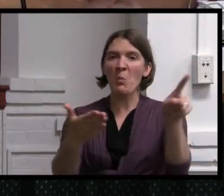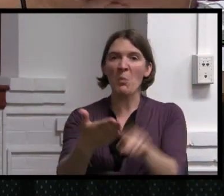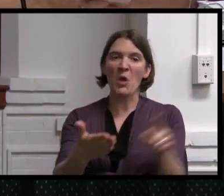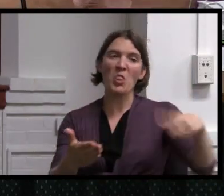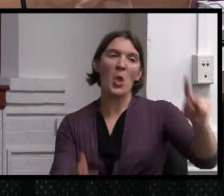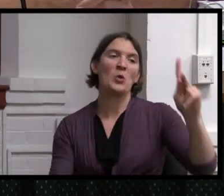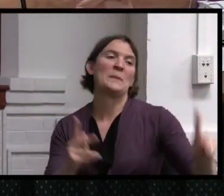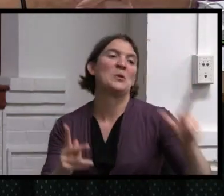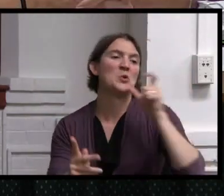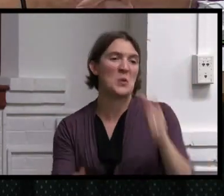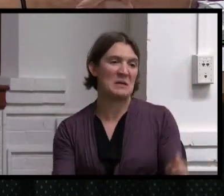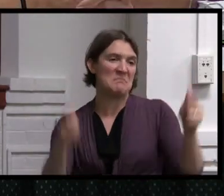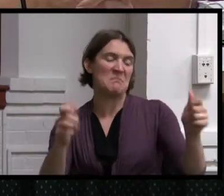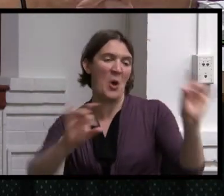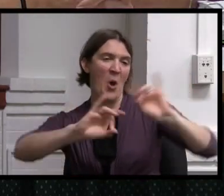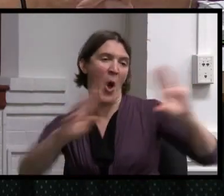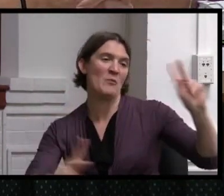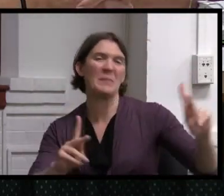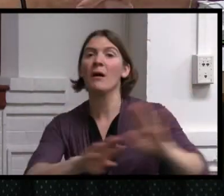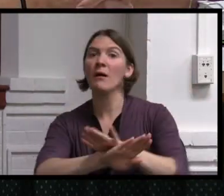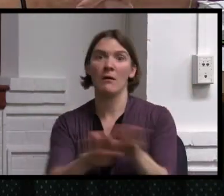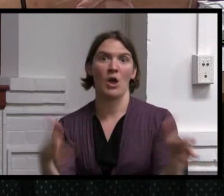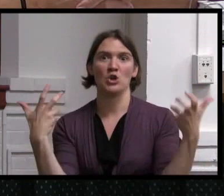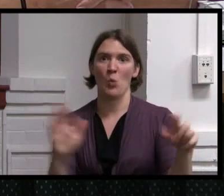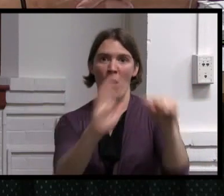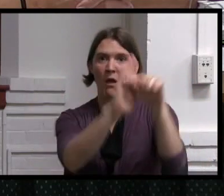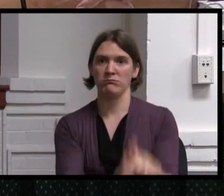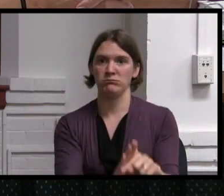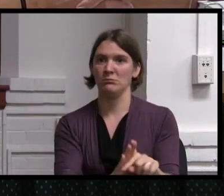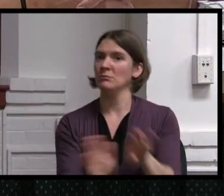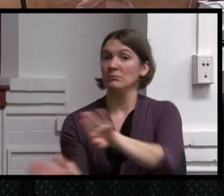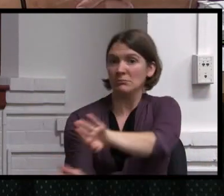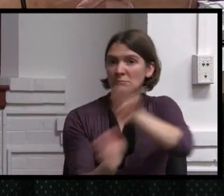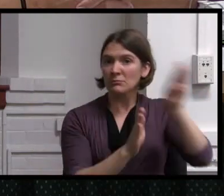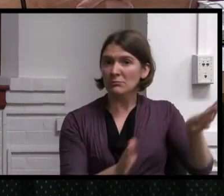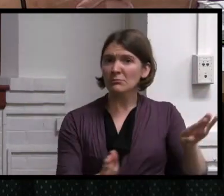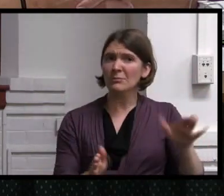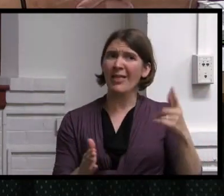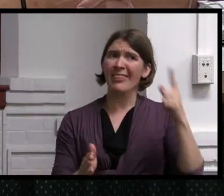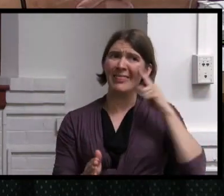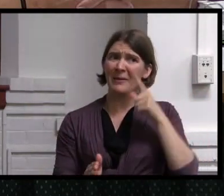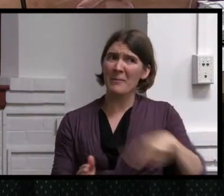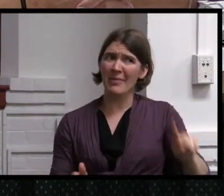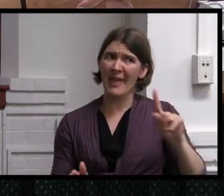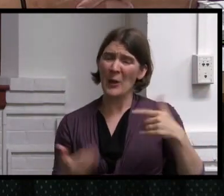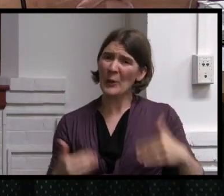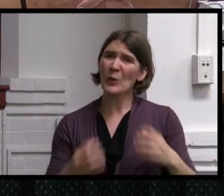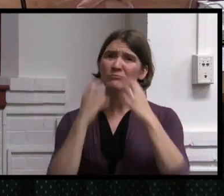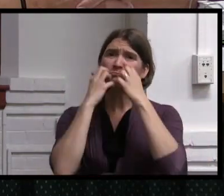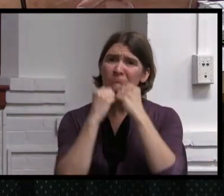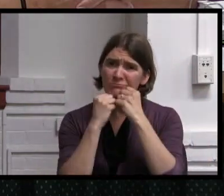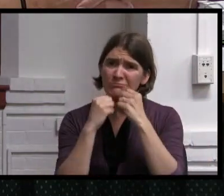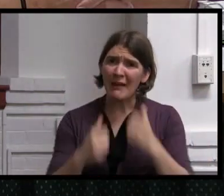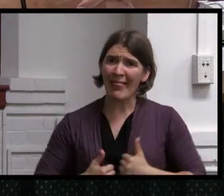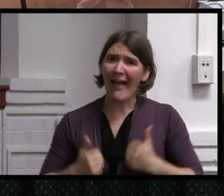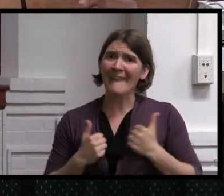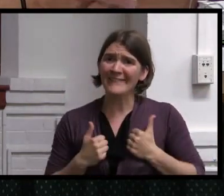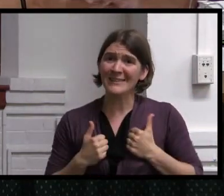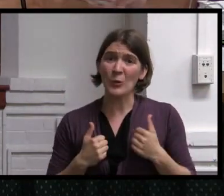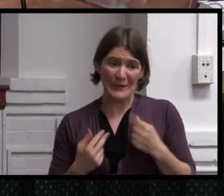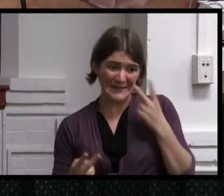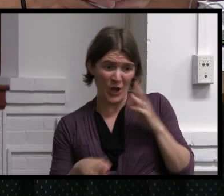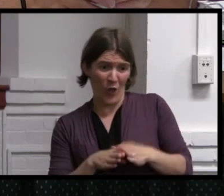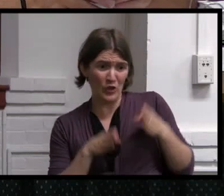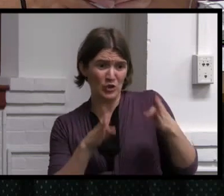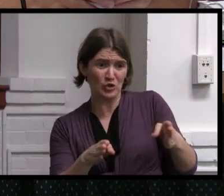in panhandling for a wide variety of reasons. I'd like to approach this issue with compassion, both for our neighbors we see